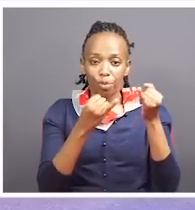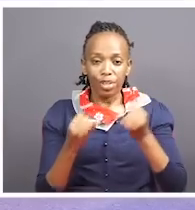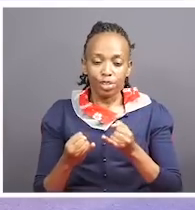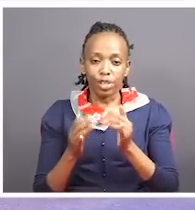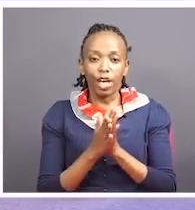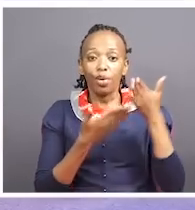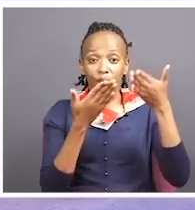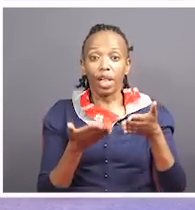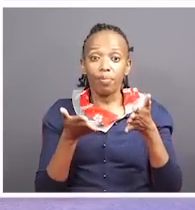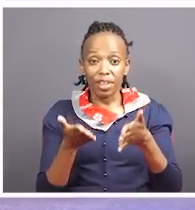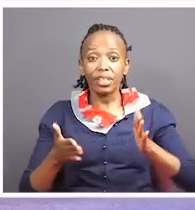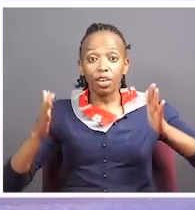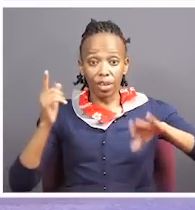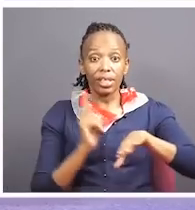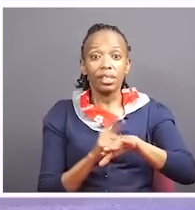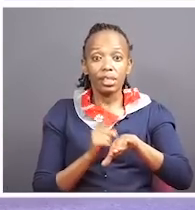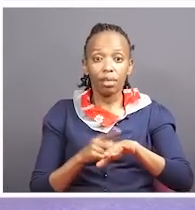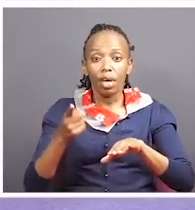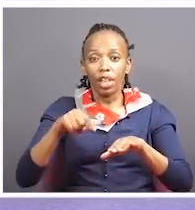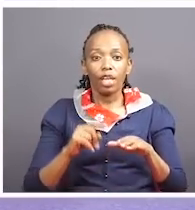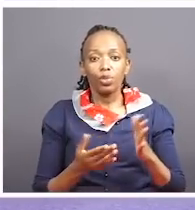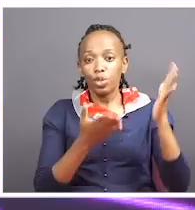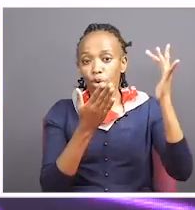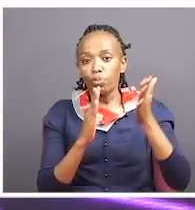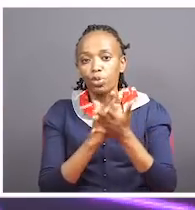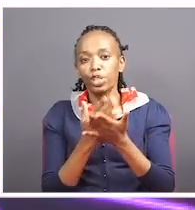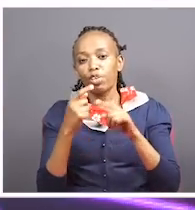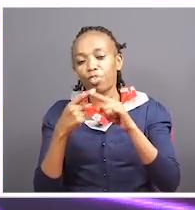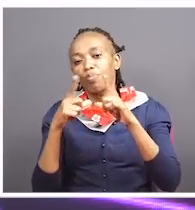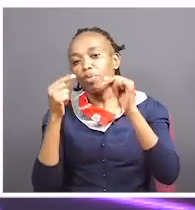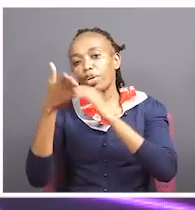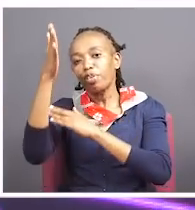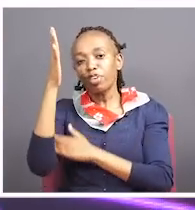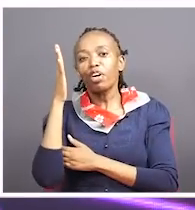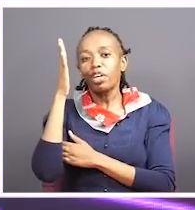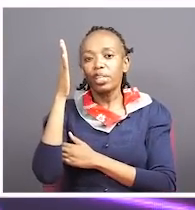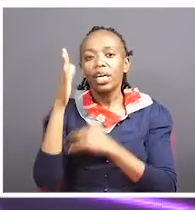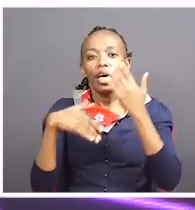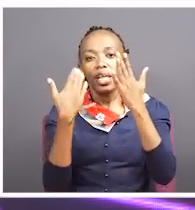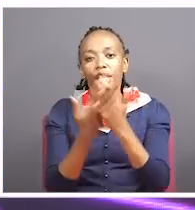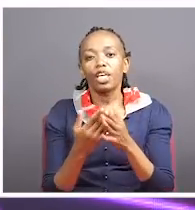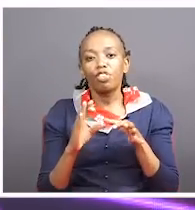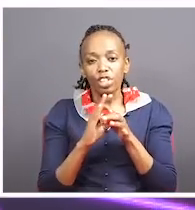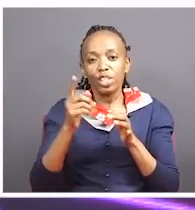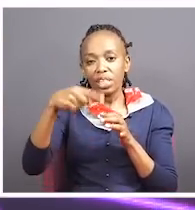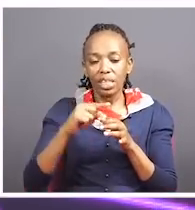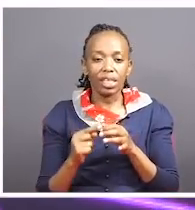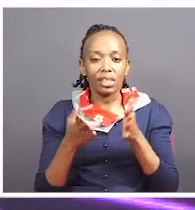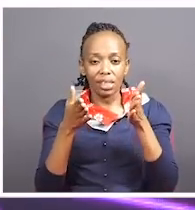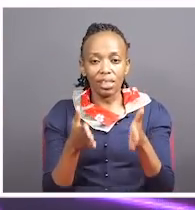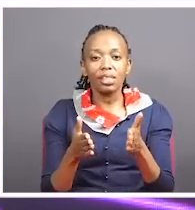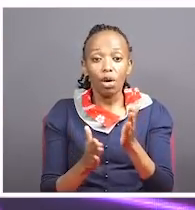introduction. And indeed, this is a great time that we look forward to sharing from the Word of God. And thank you for joining